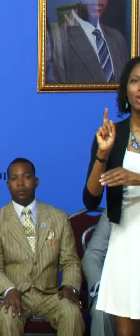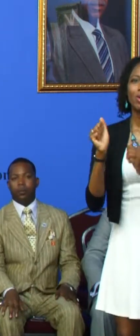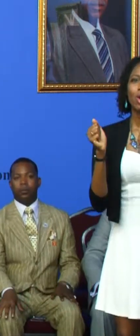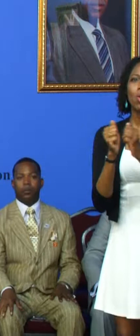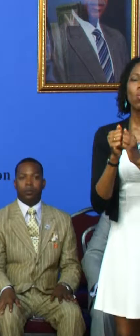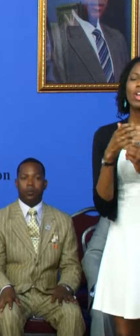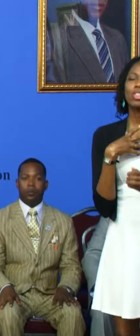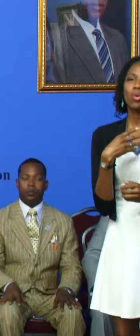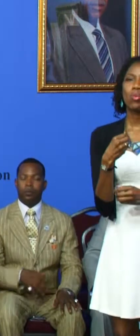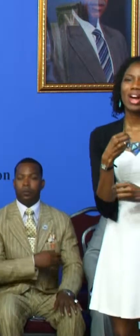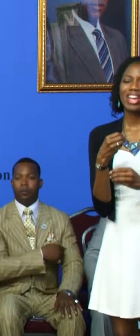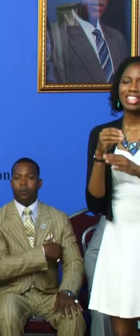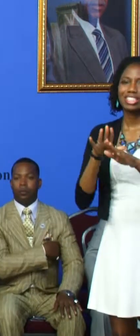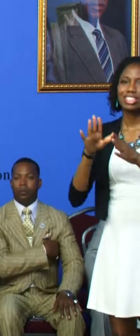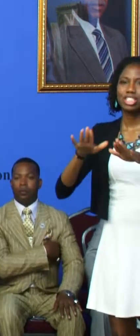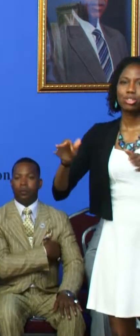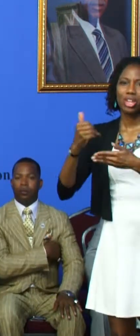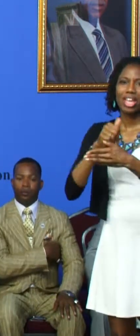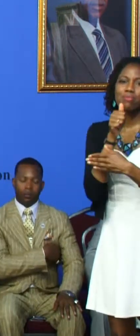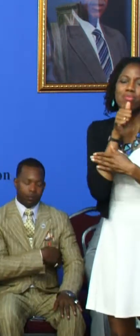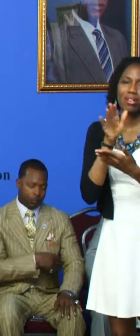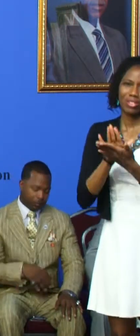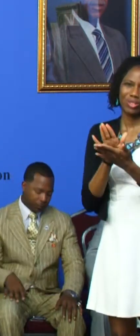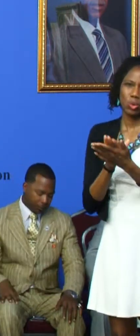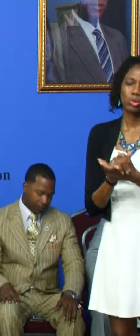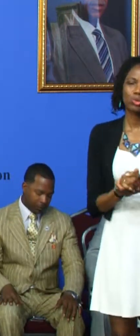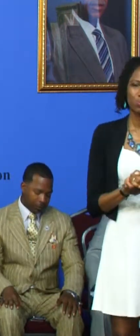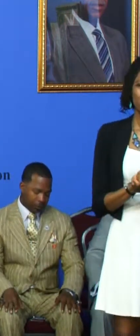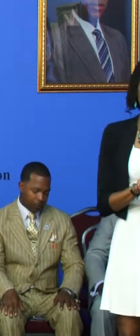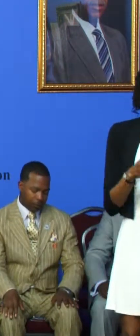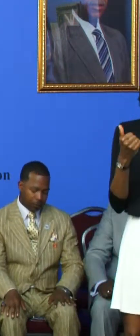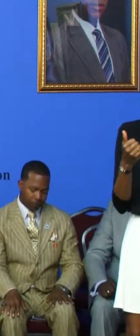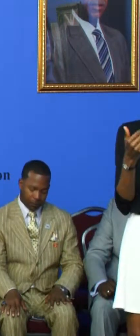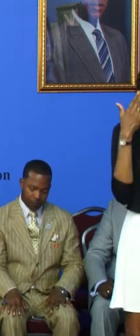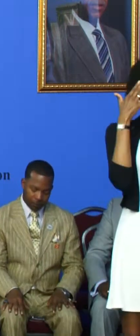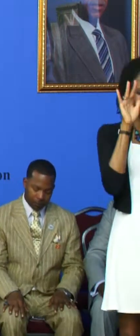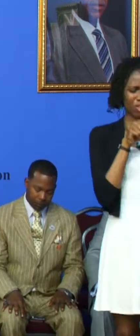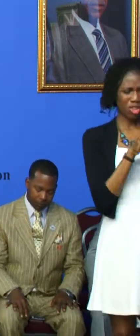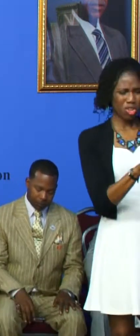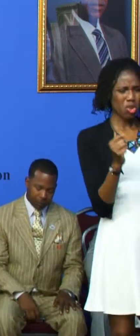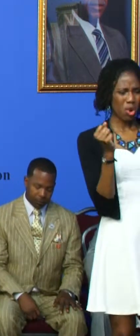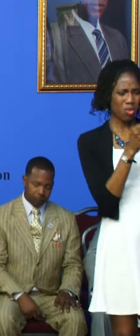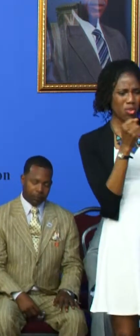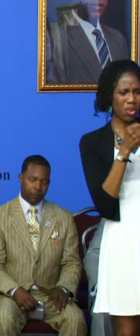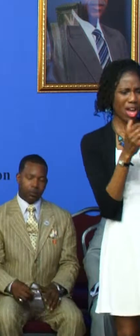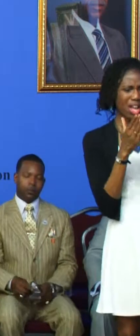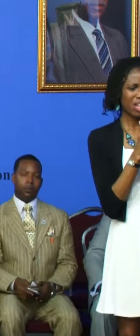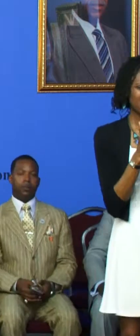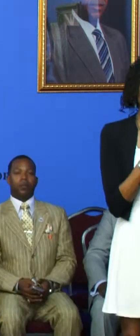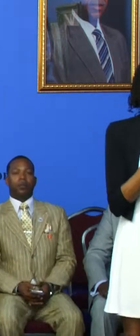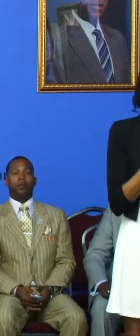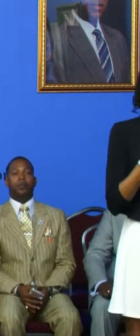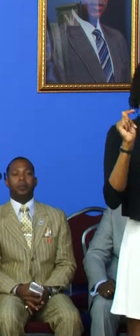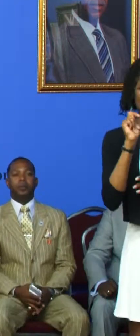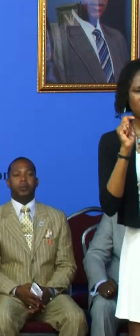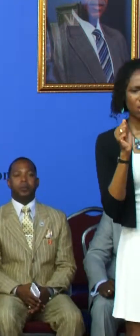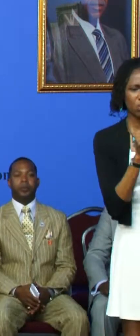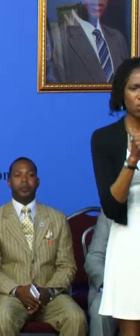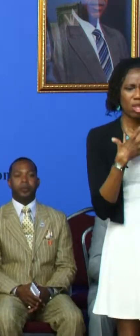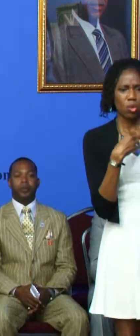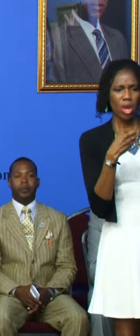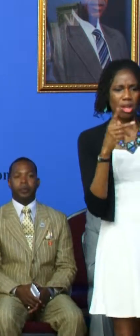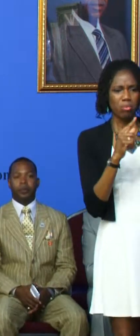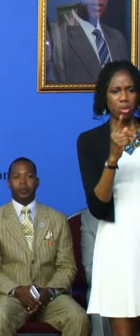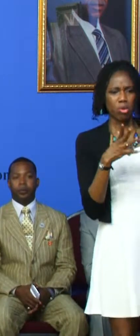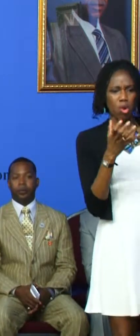It's like people talking about, well, I don't know why y'all fought to share a bathroom with white folks, and I don't know why y'all fought to be